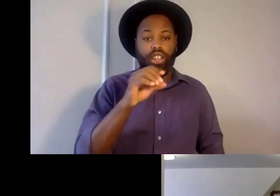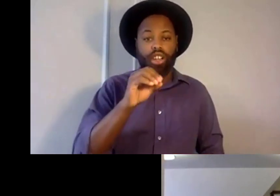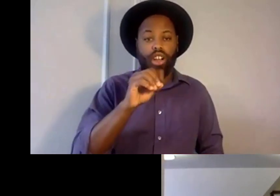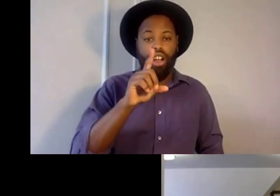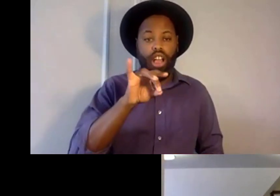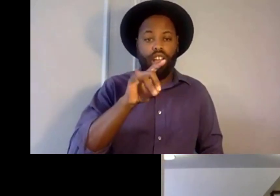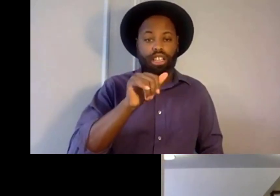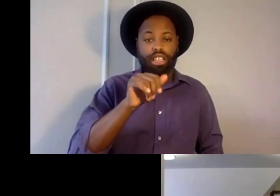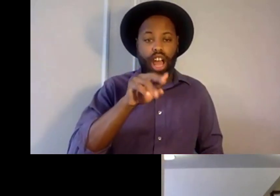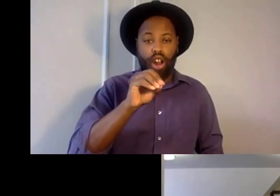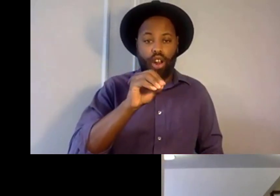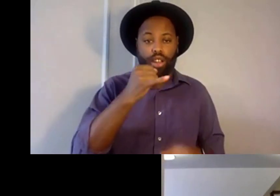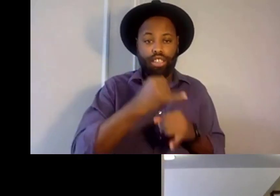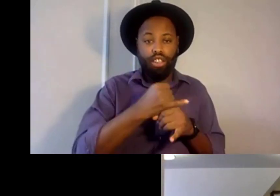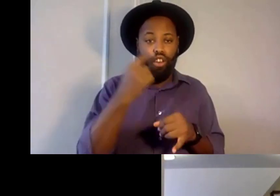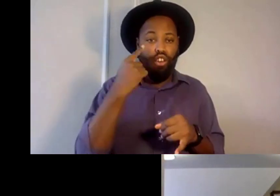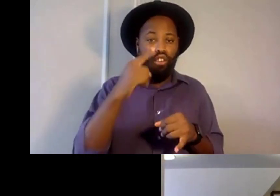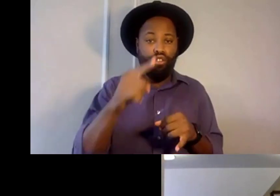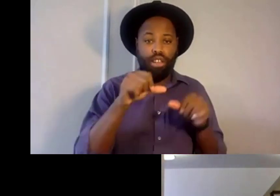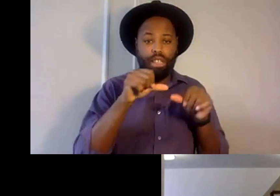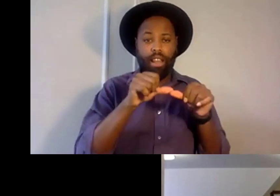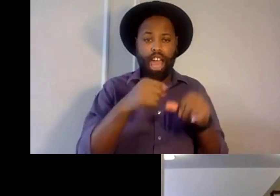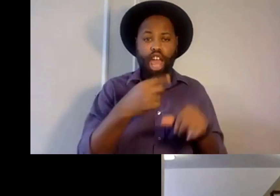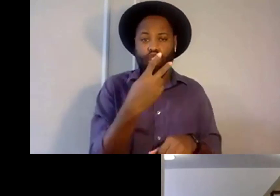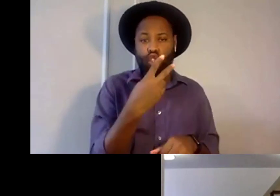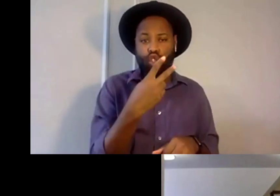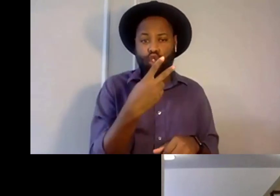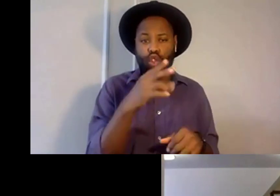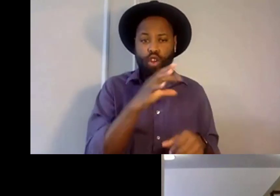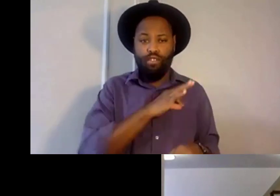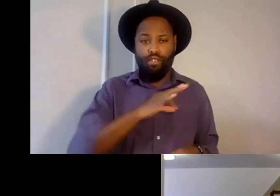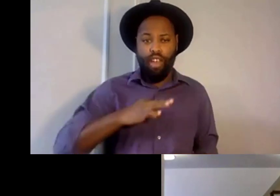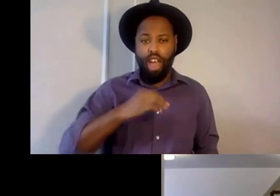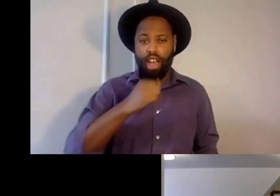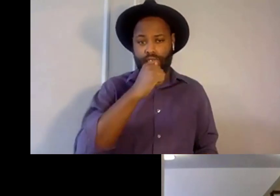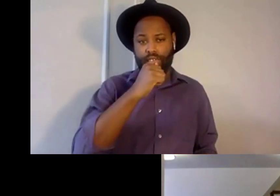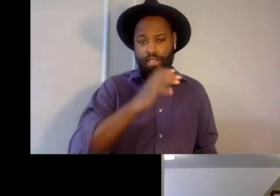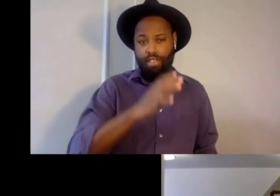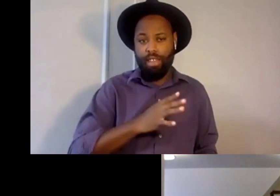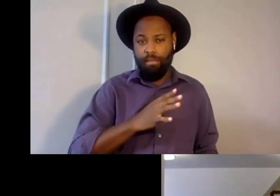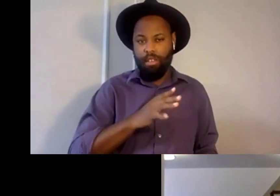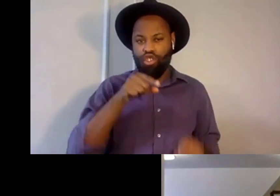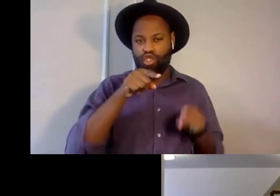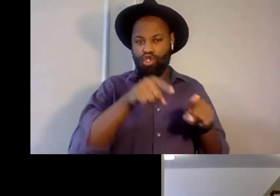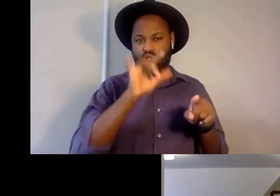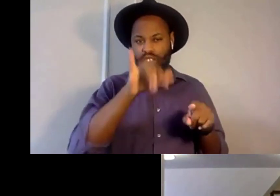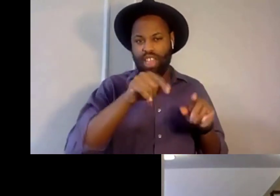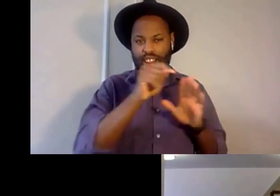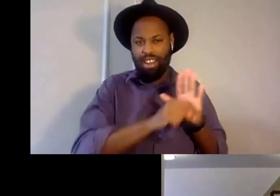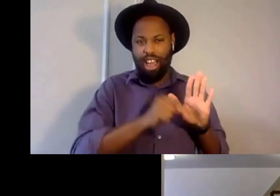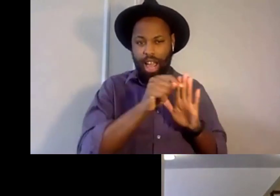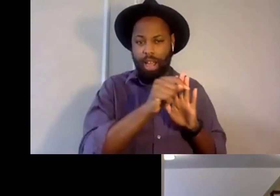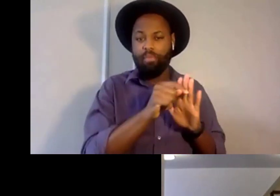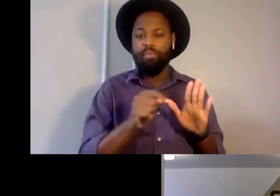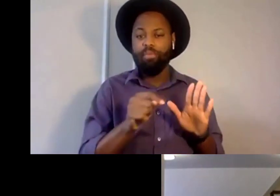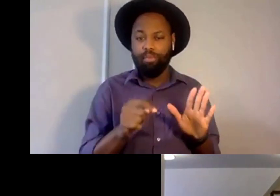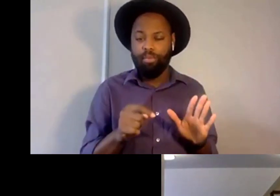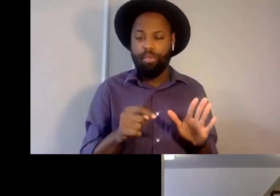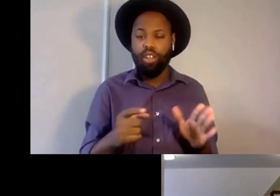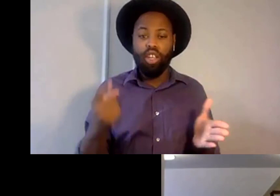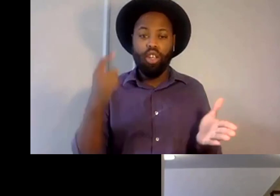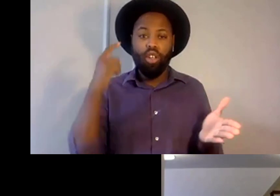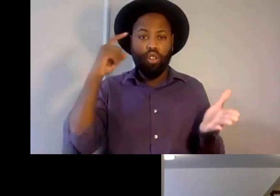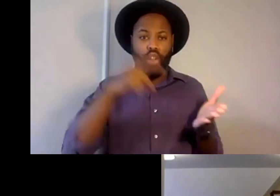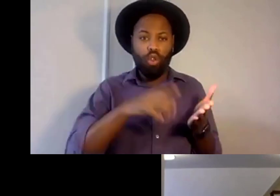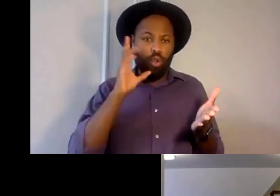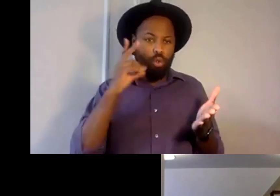Sustainability had 2 female faculty members at the time. And with ends like that, you're going to see